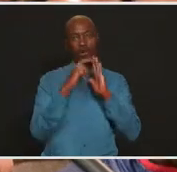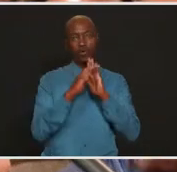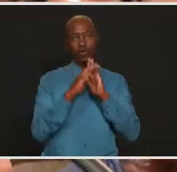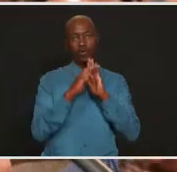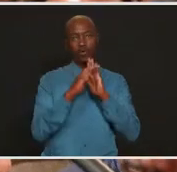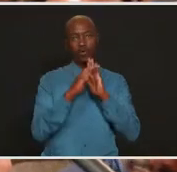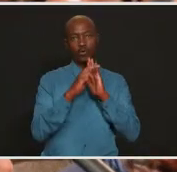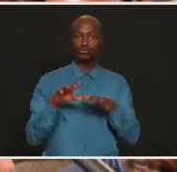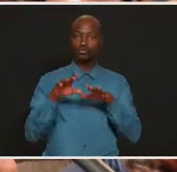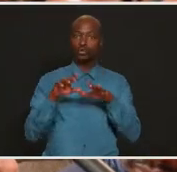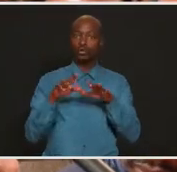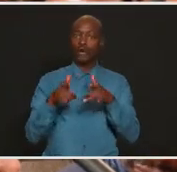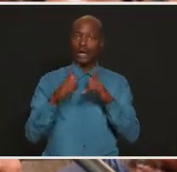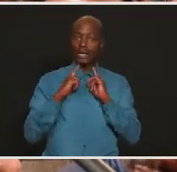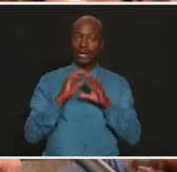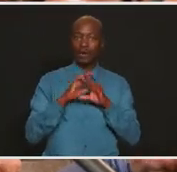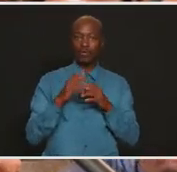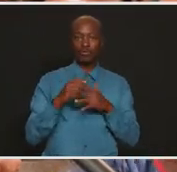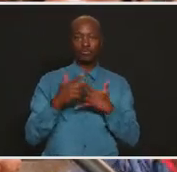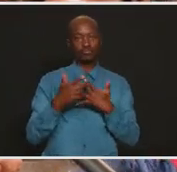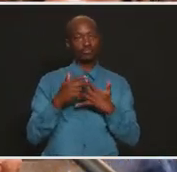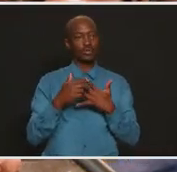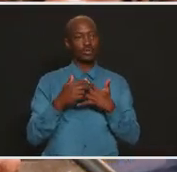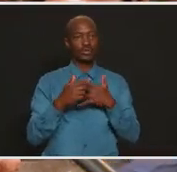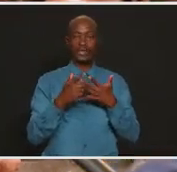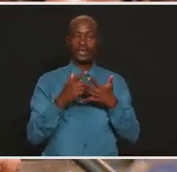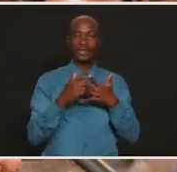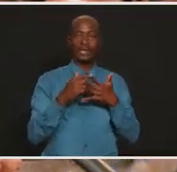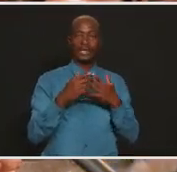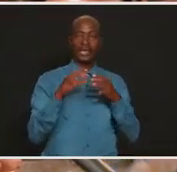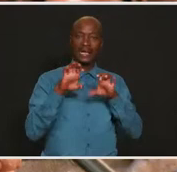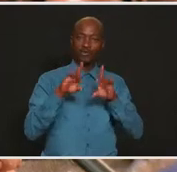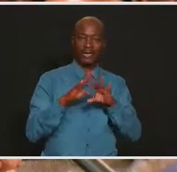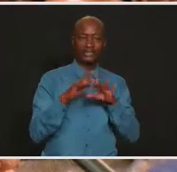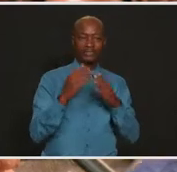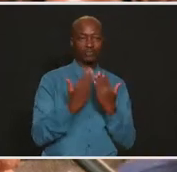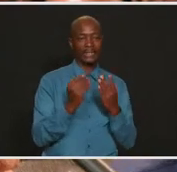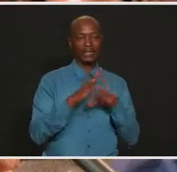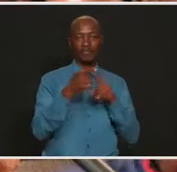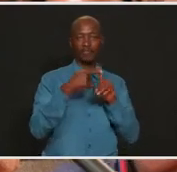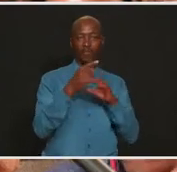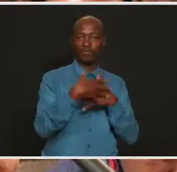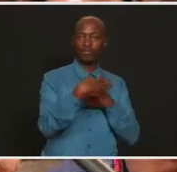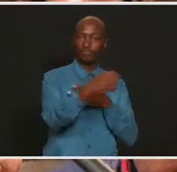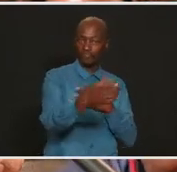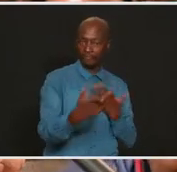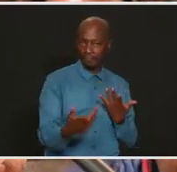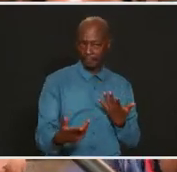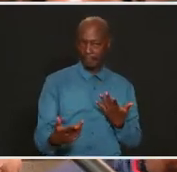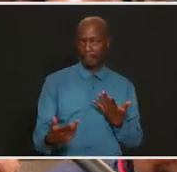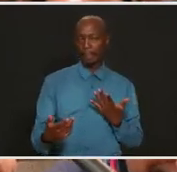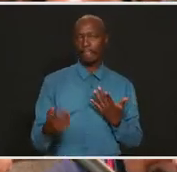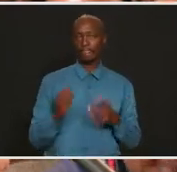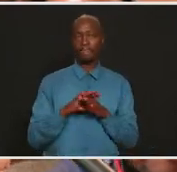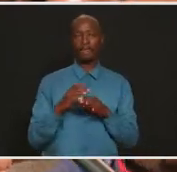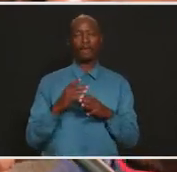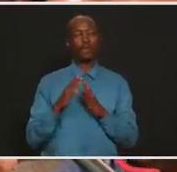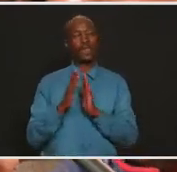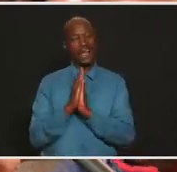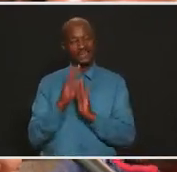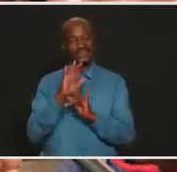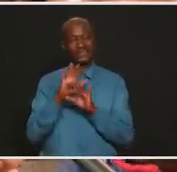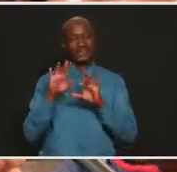remote learning curricula we suggest that the that the department of education do proper